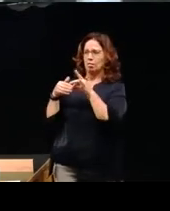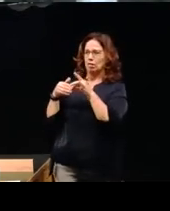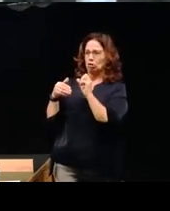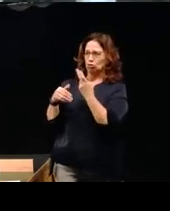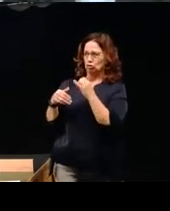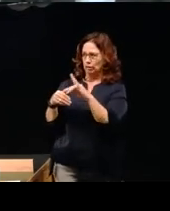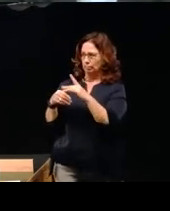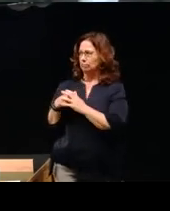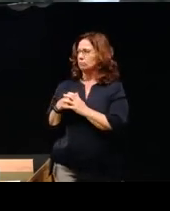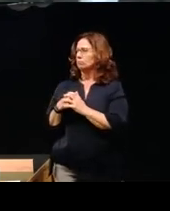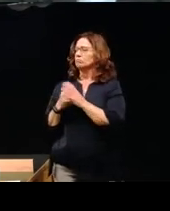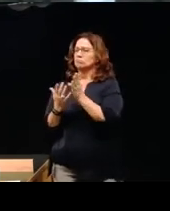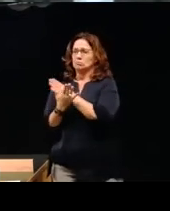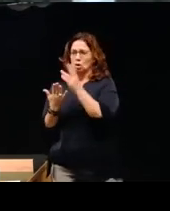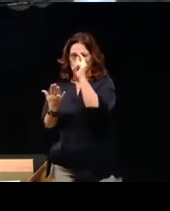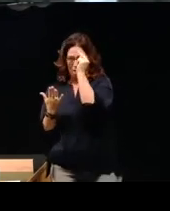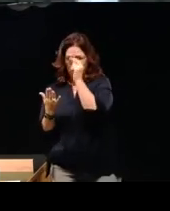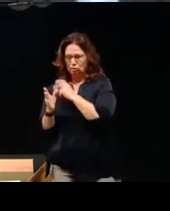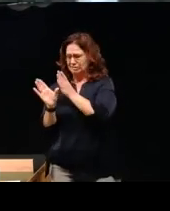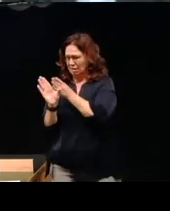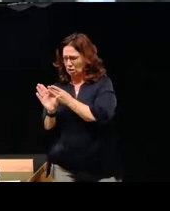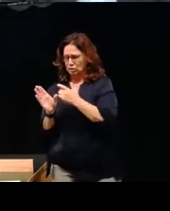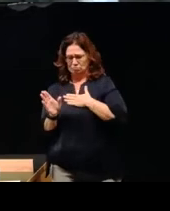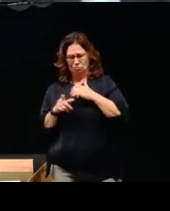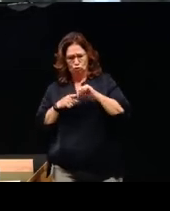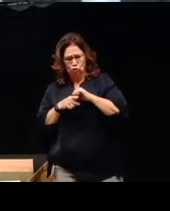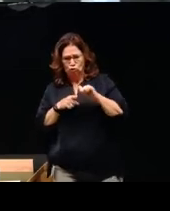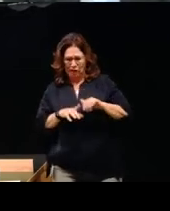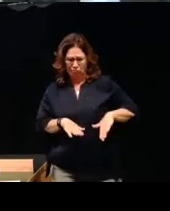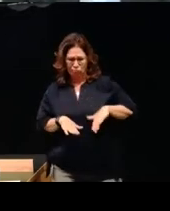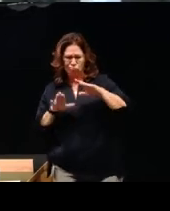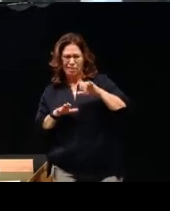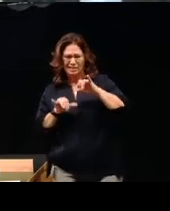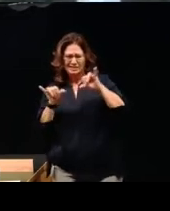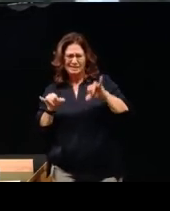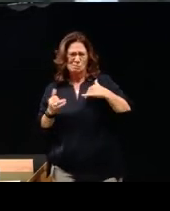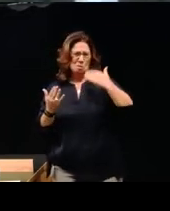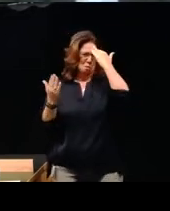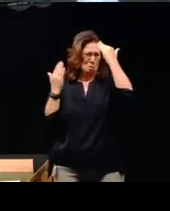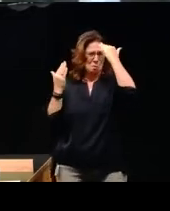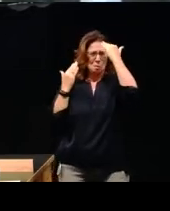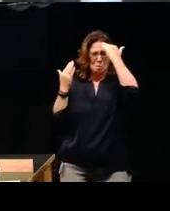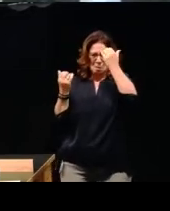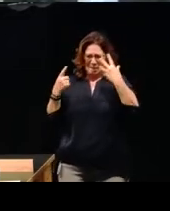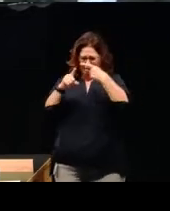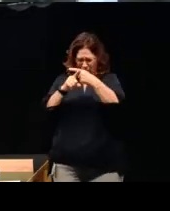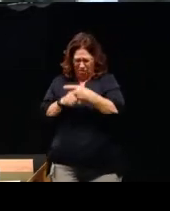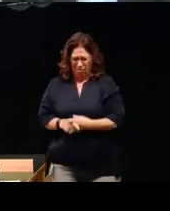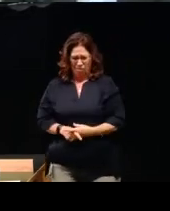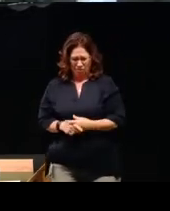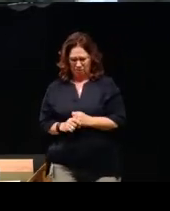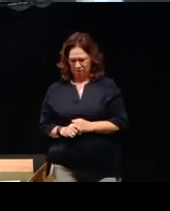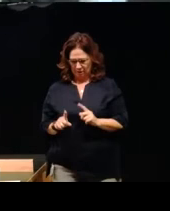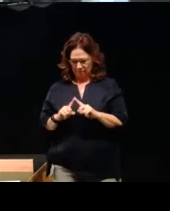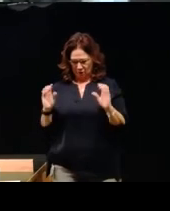across neurology and psychiatry. Having trained in the system, I was well aware that there were a large number of patients, and there was